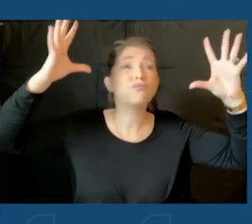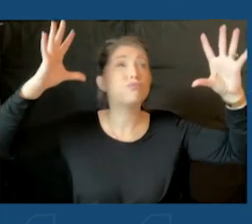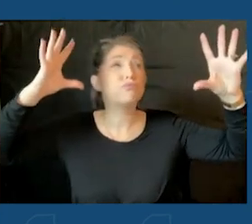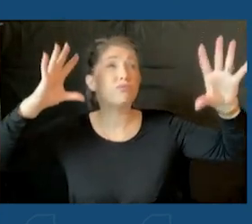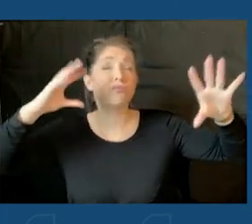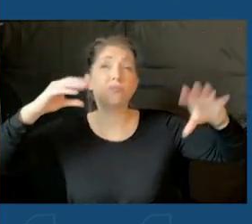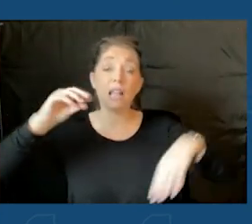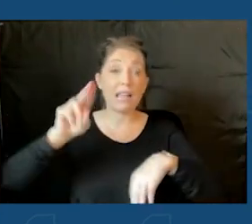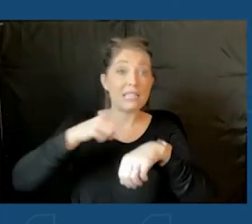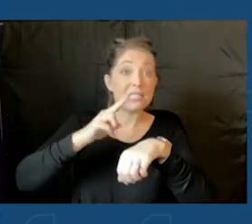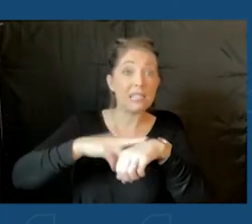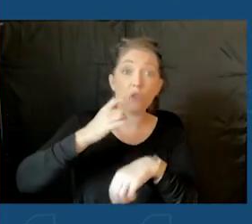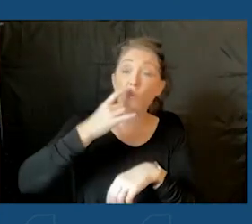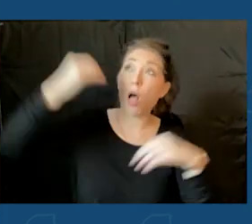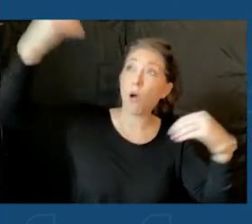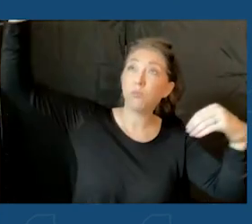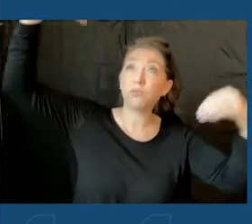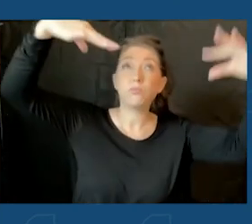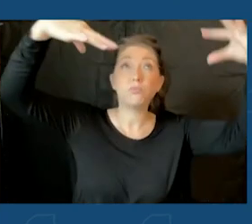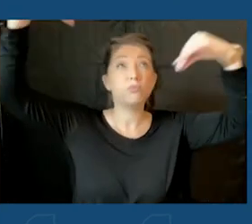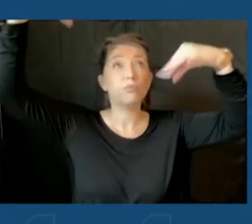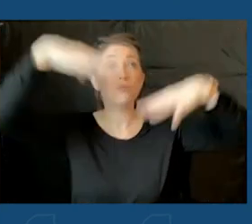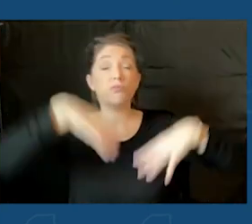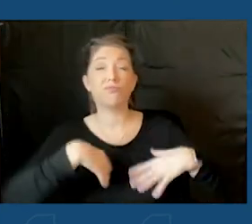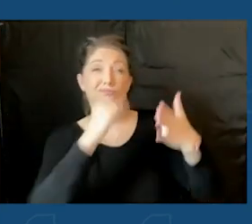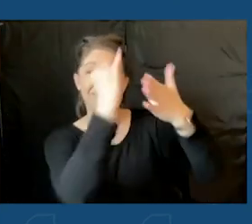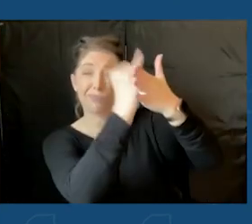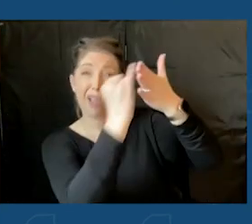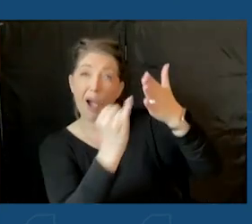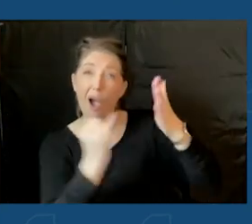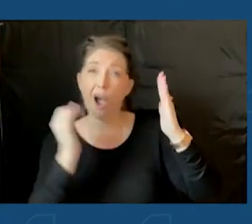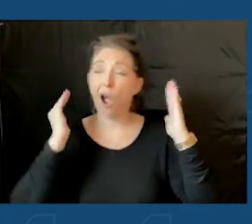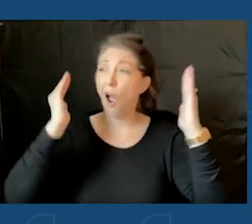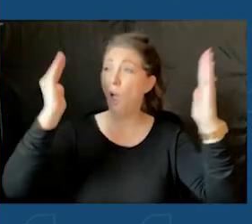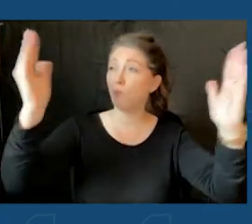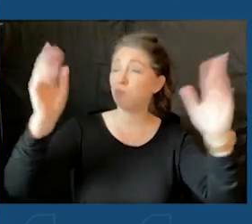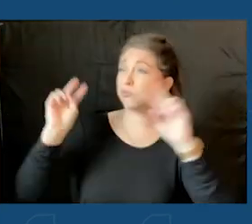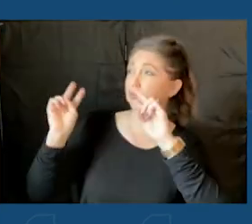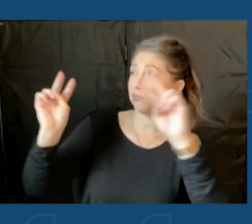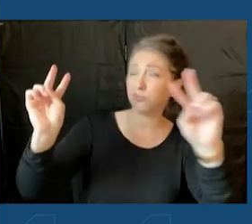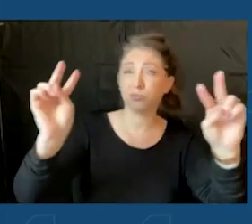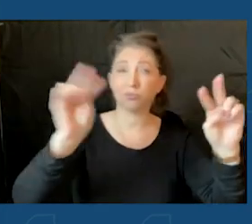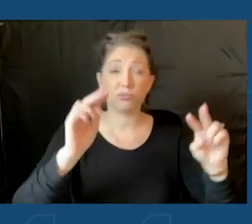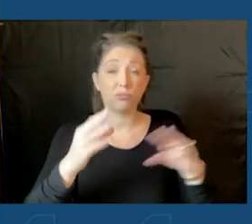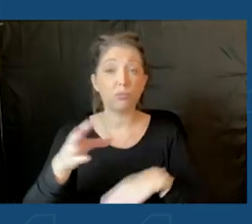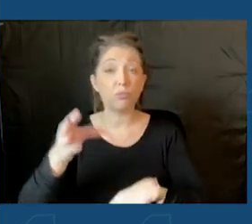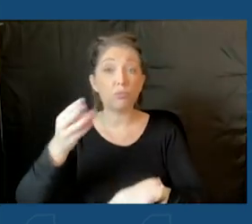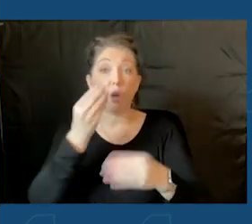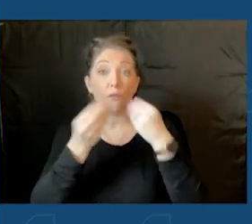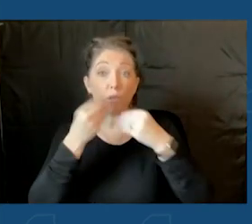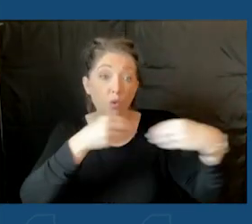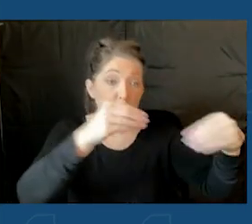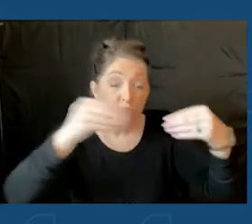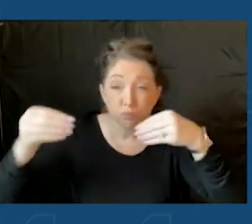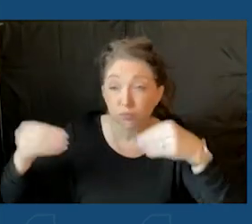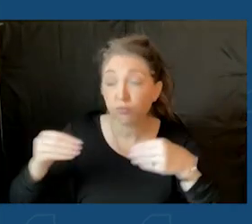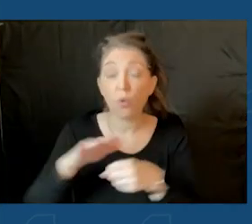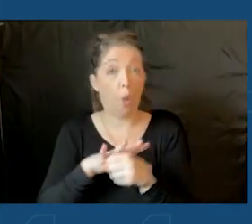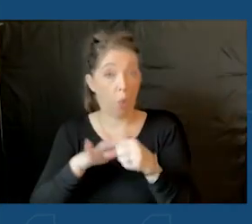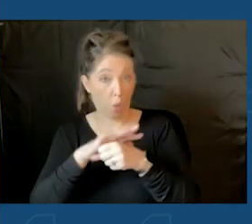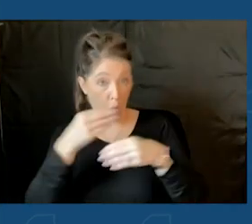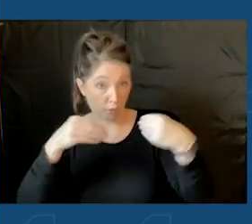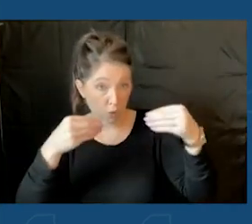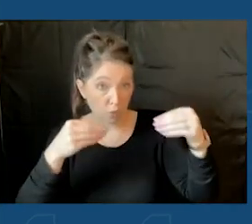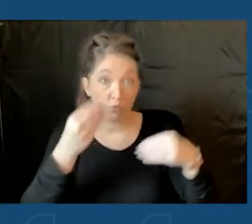inspiring and appealing public art, iconic processions, many local, that will satisfy every taste, and an overall